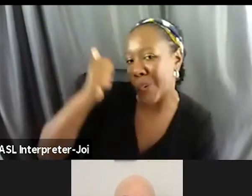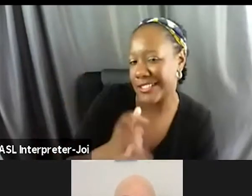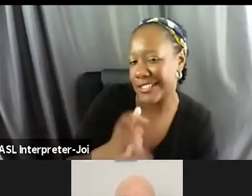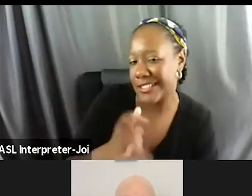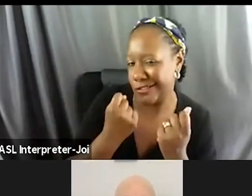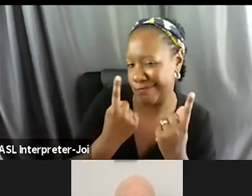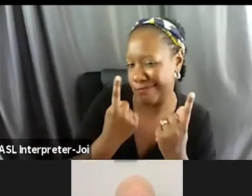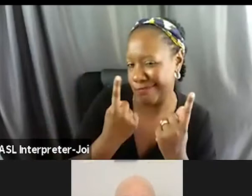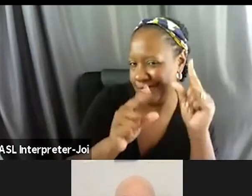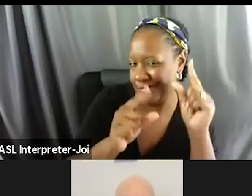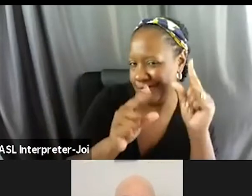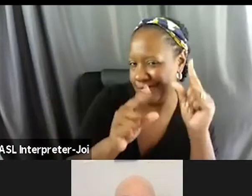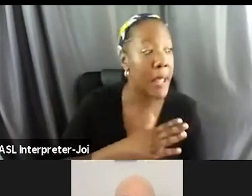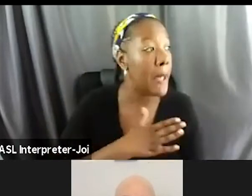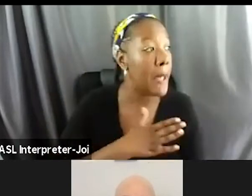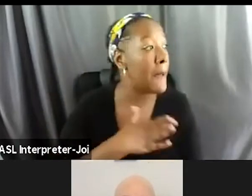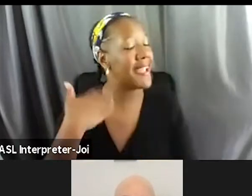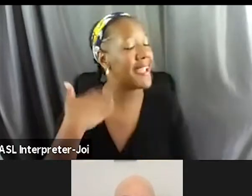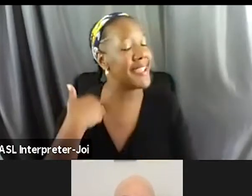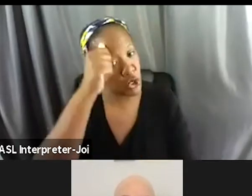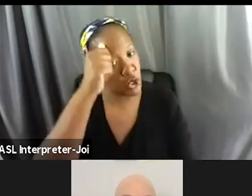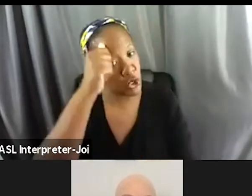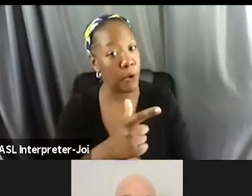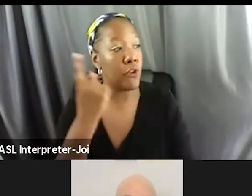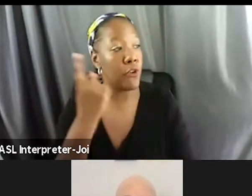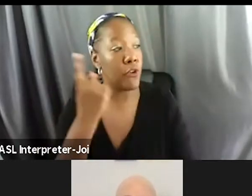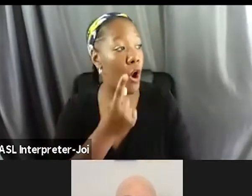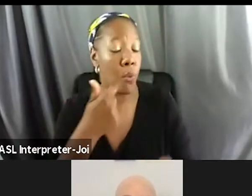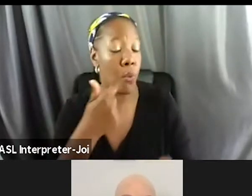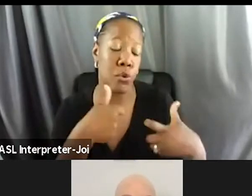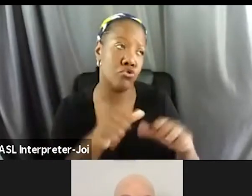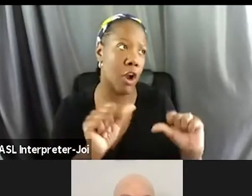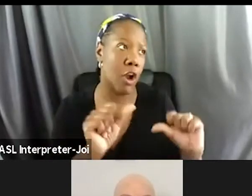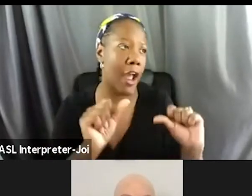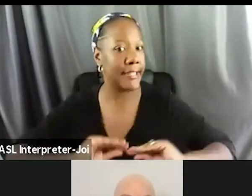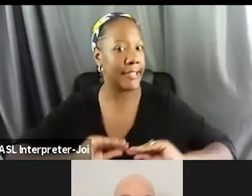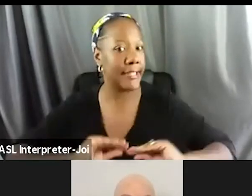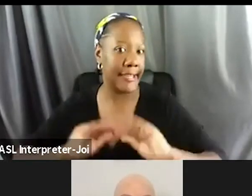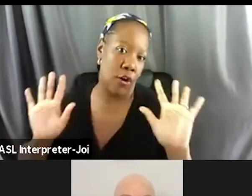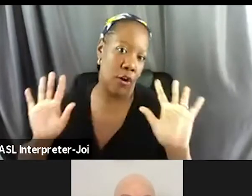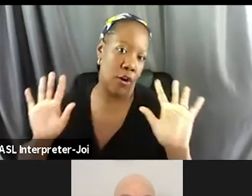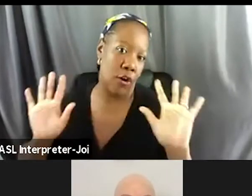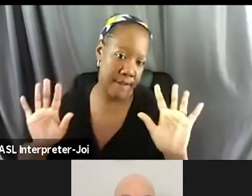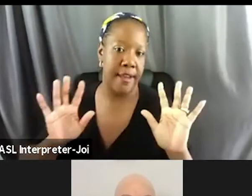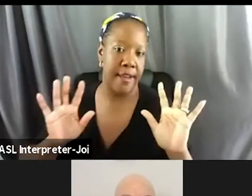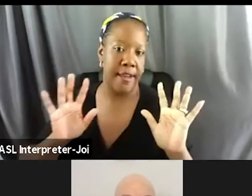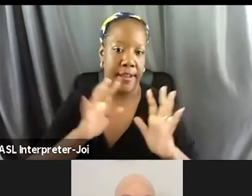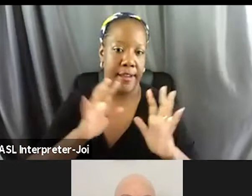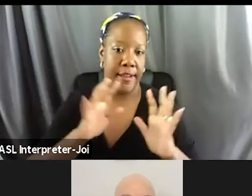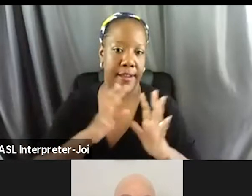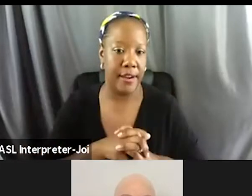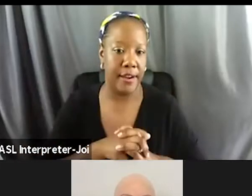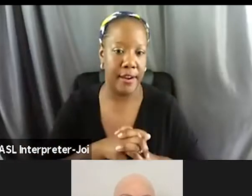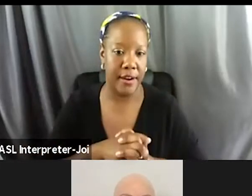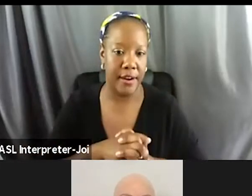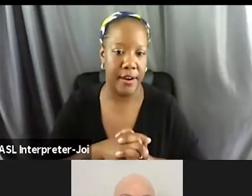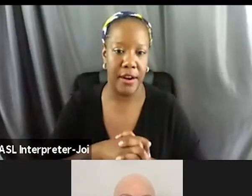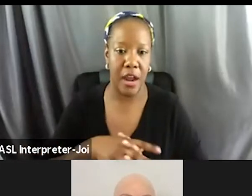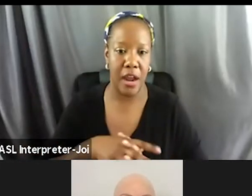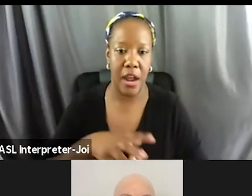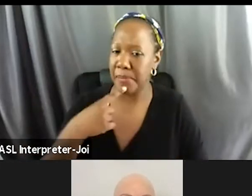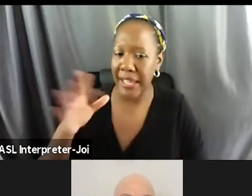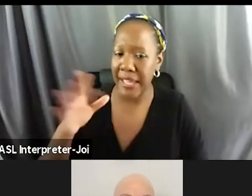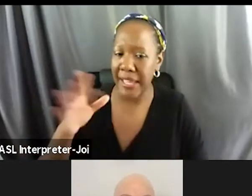Like my younger brother always tries to clarify what's like, he's like, you need to know all